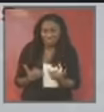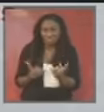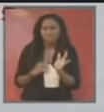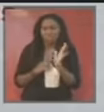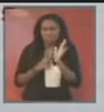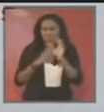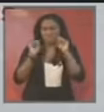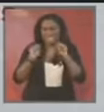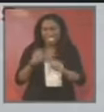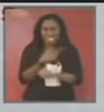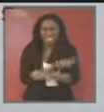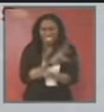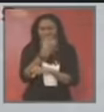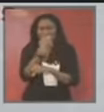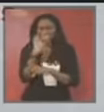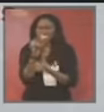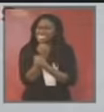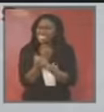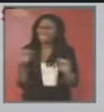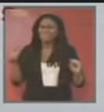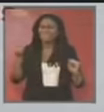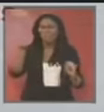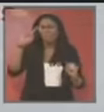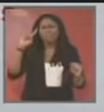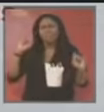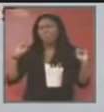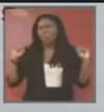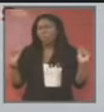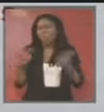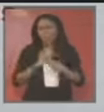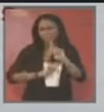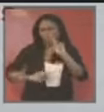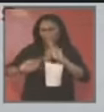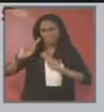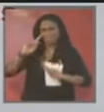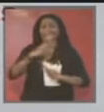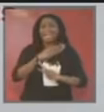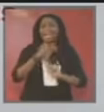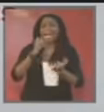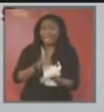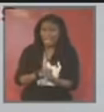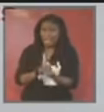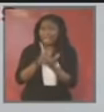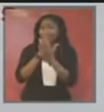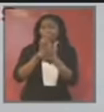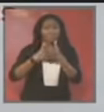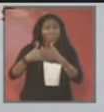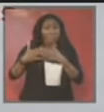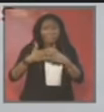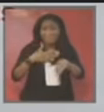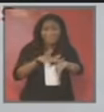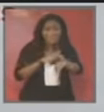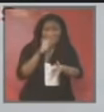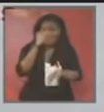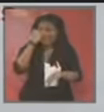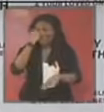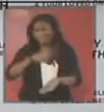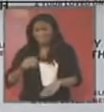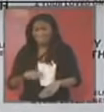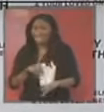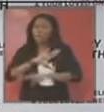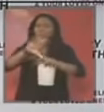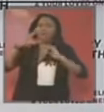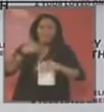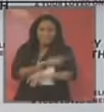is safe for all persons and that it's also effective across groups. So I hope that answers the first part of the question. I will